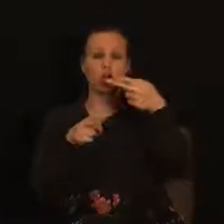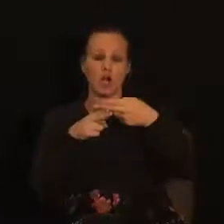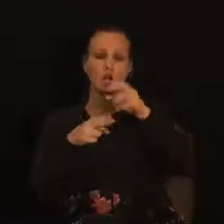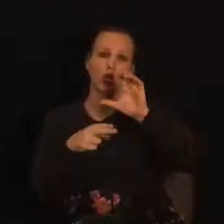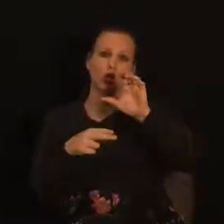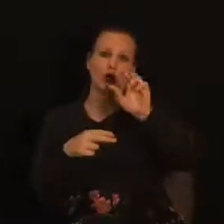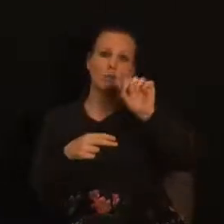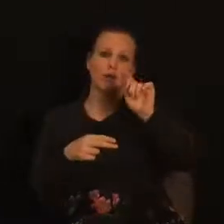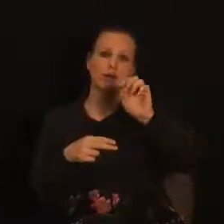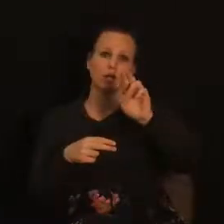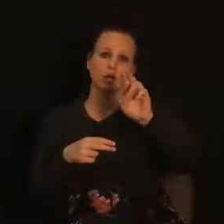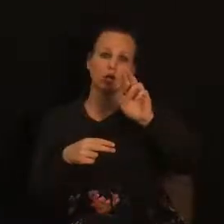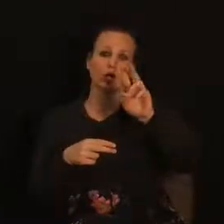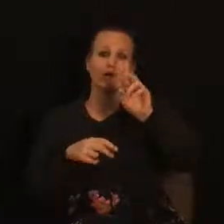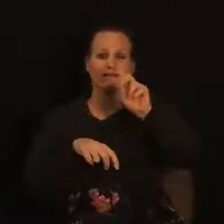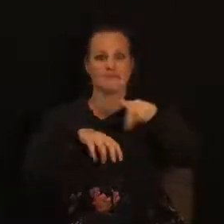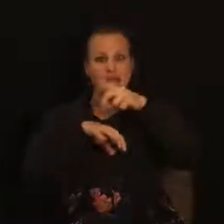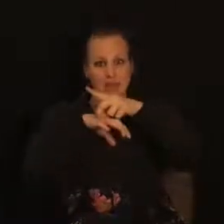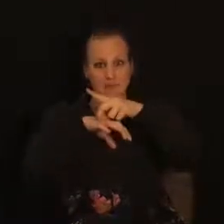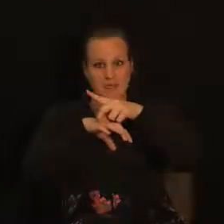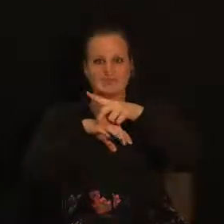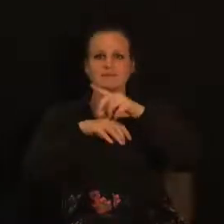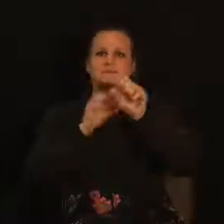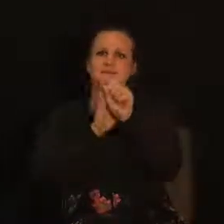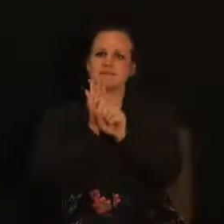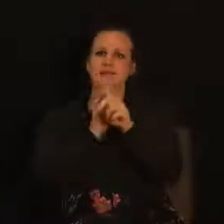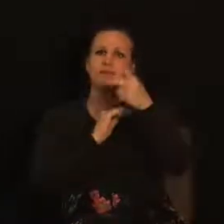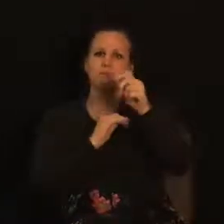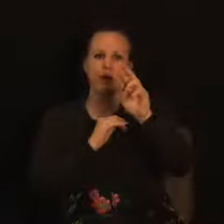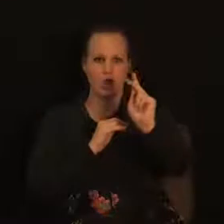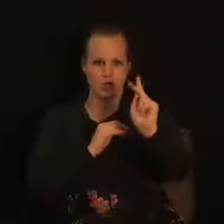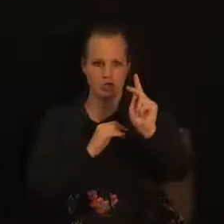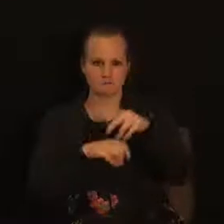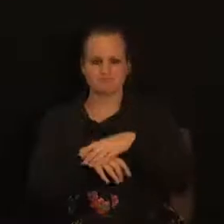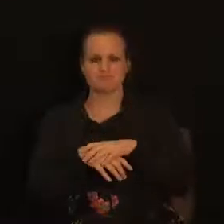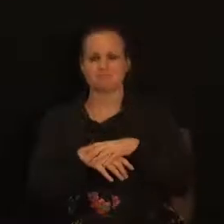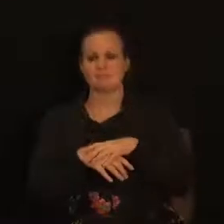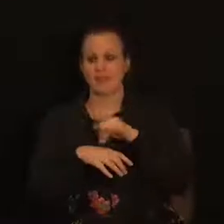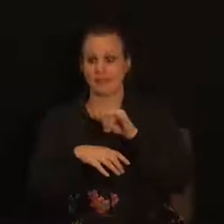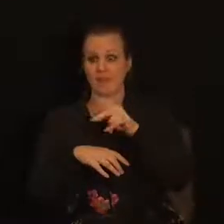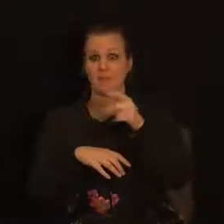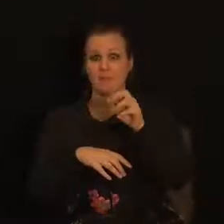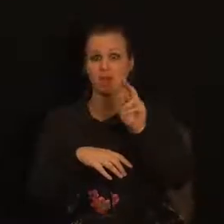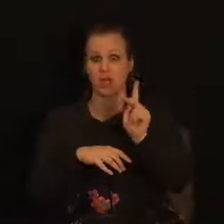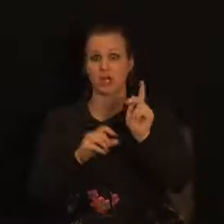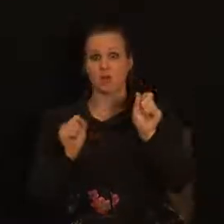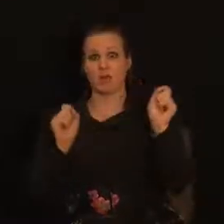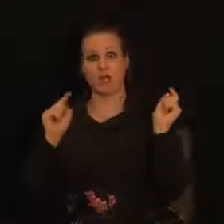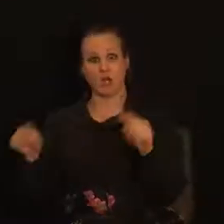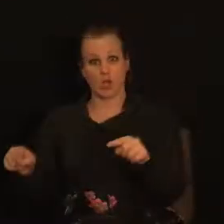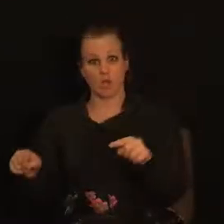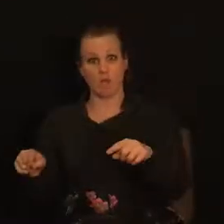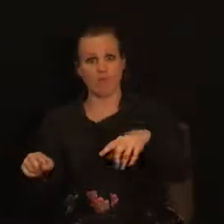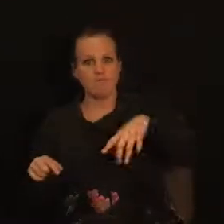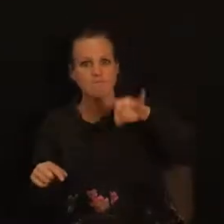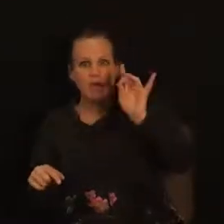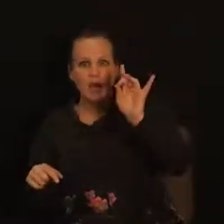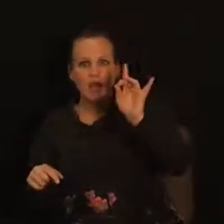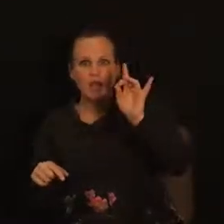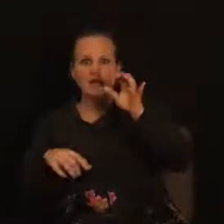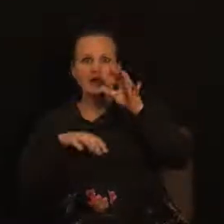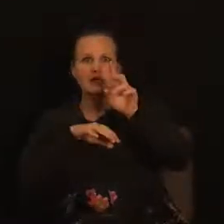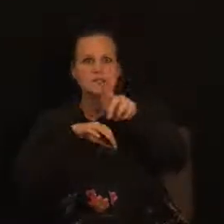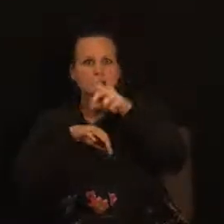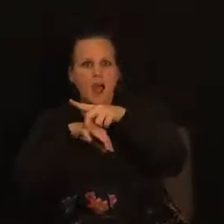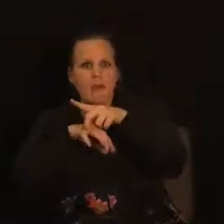my brother-in-law before he took a trip. And this is a state park where they actually let you come and find gems,